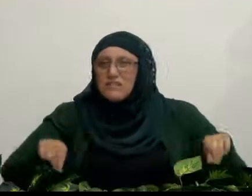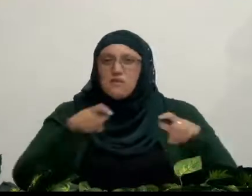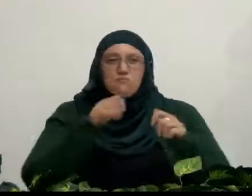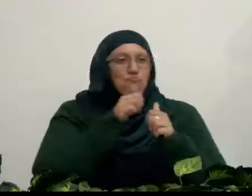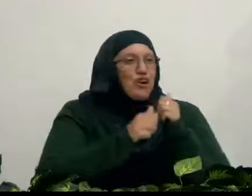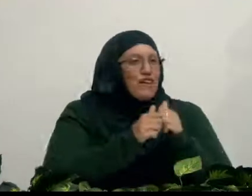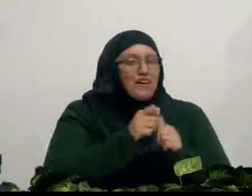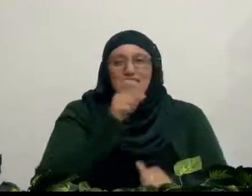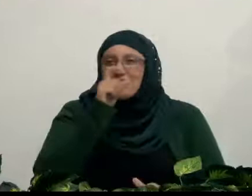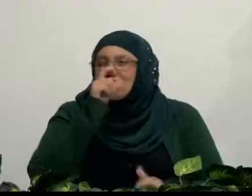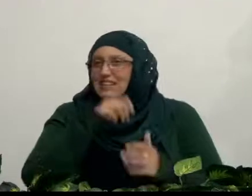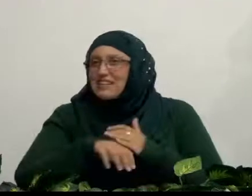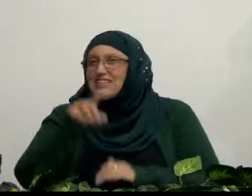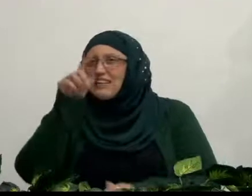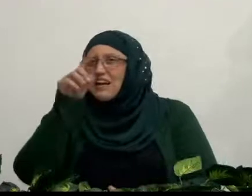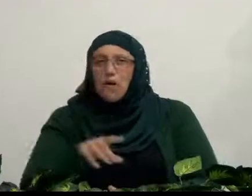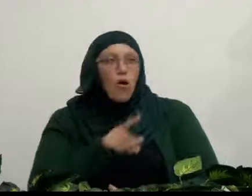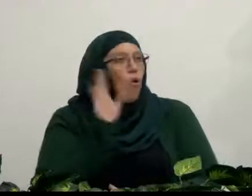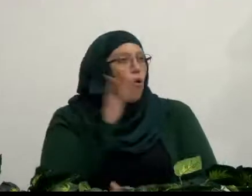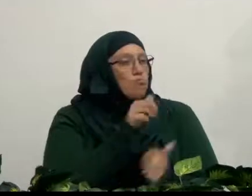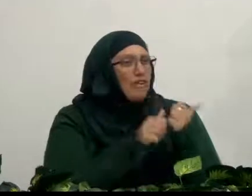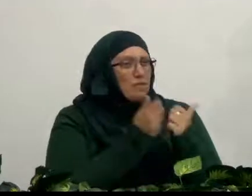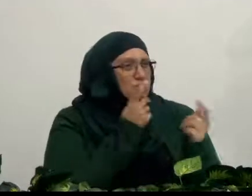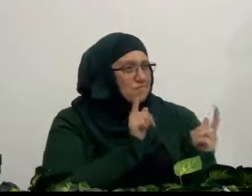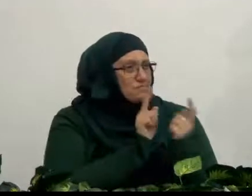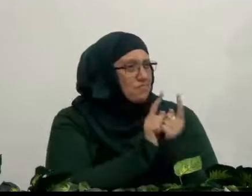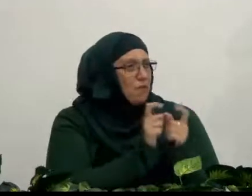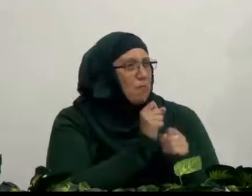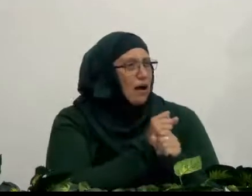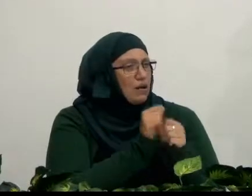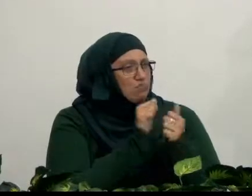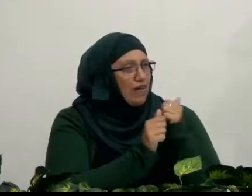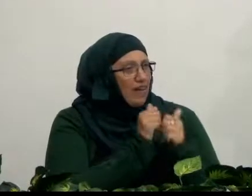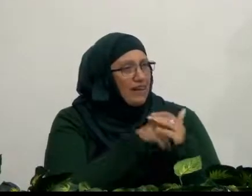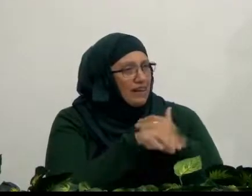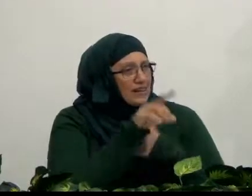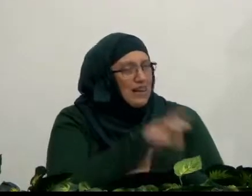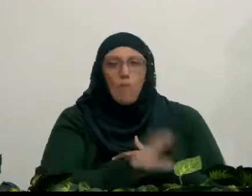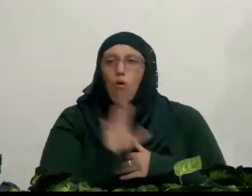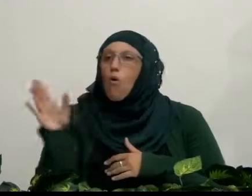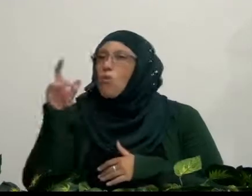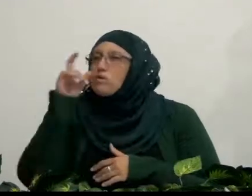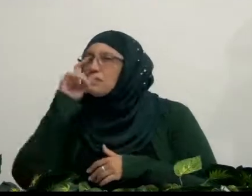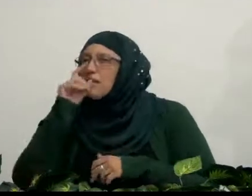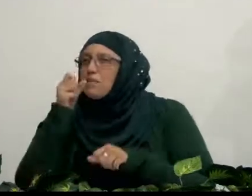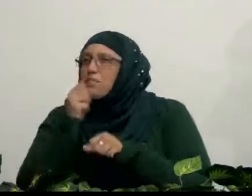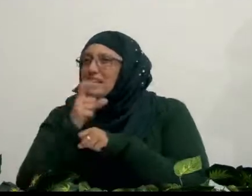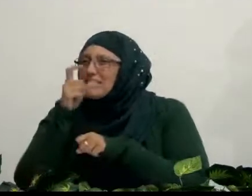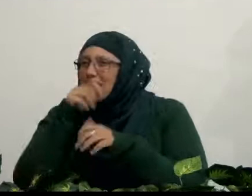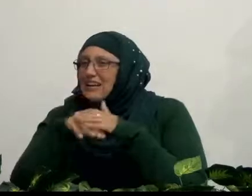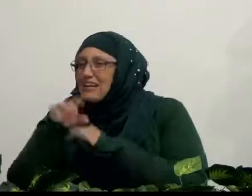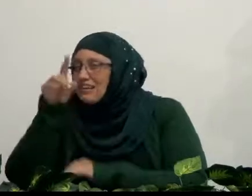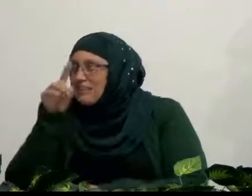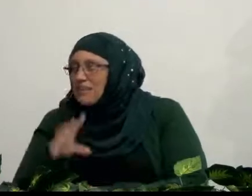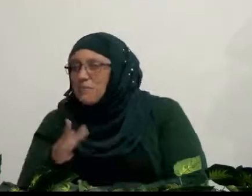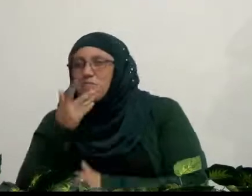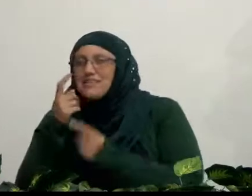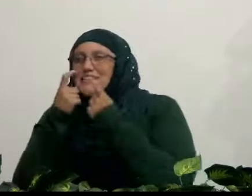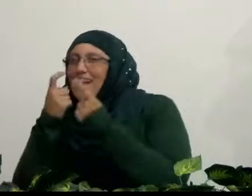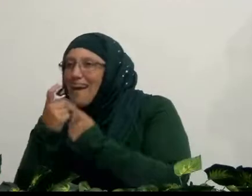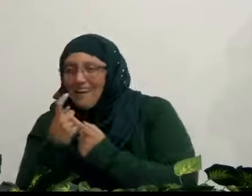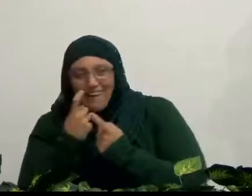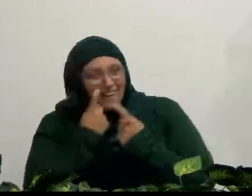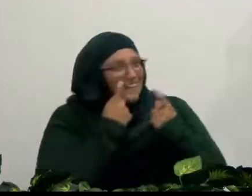sister, every sister make a sister in Islam, and care about each other like siblings, care for one another.